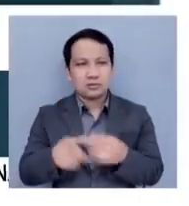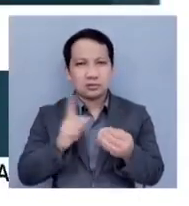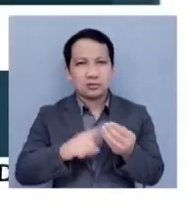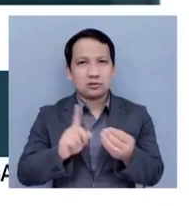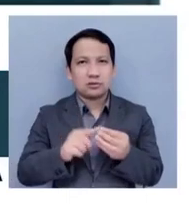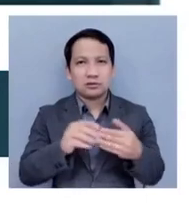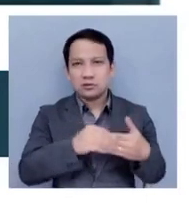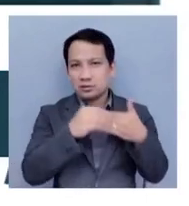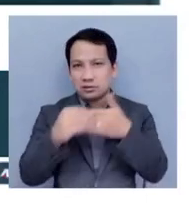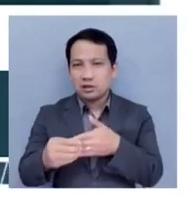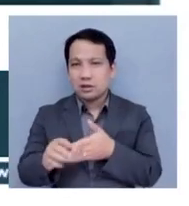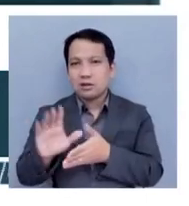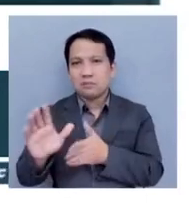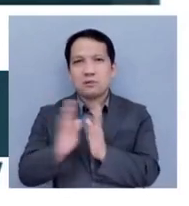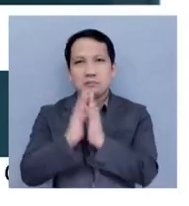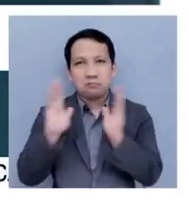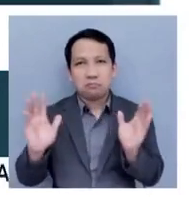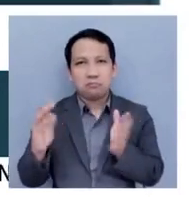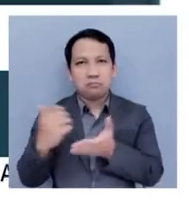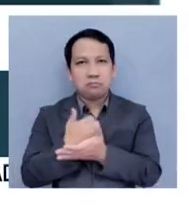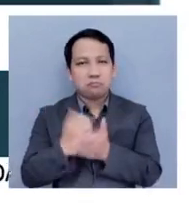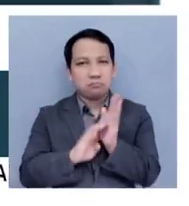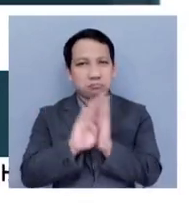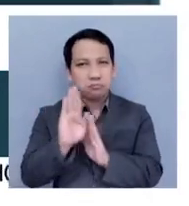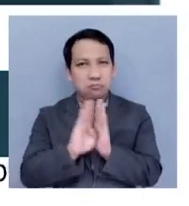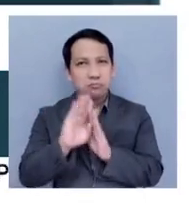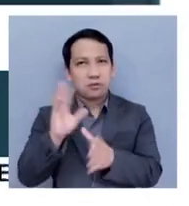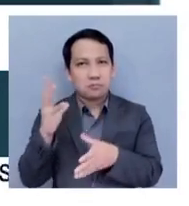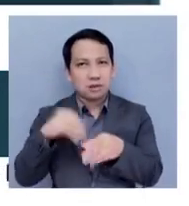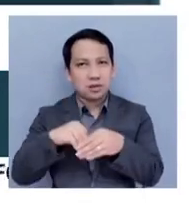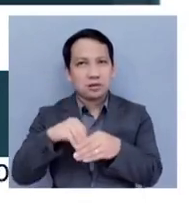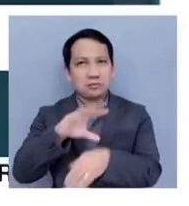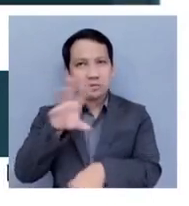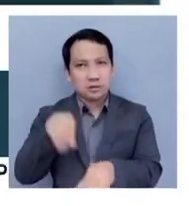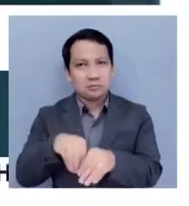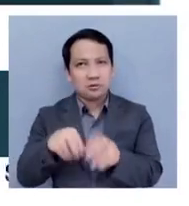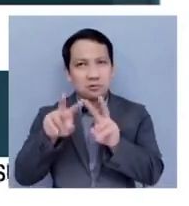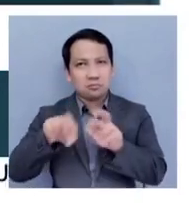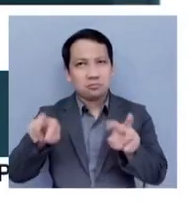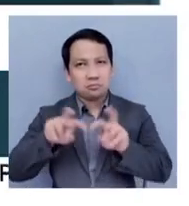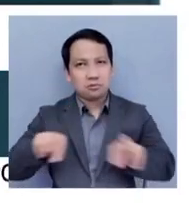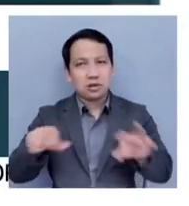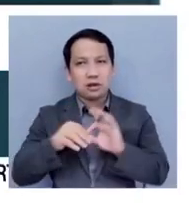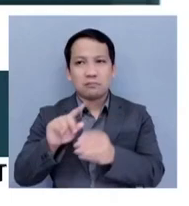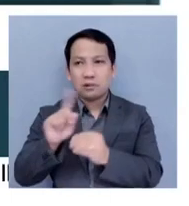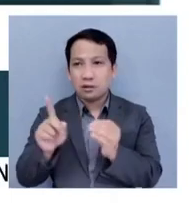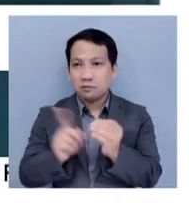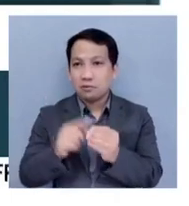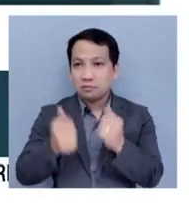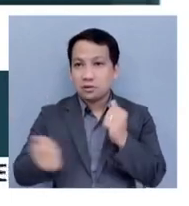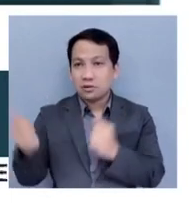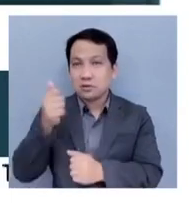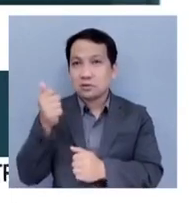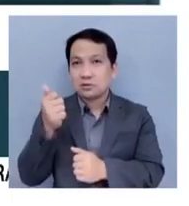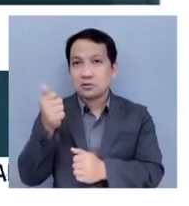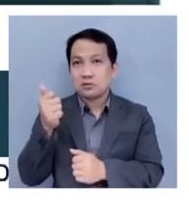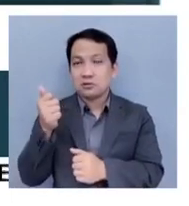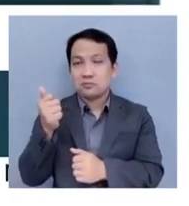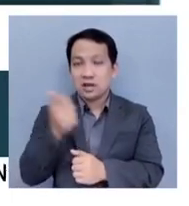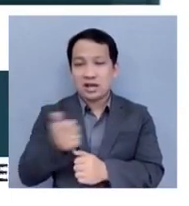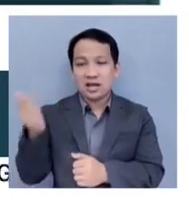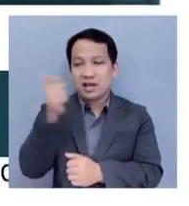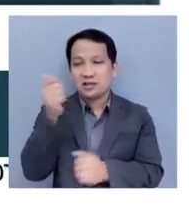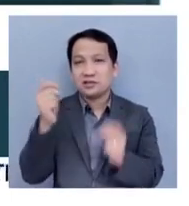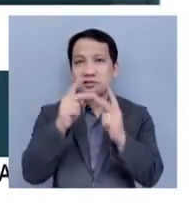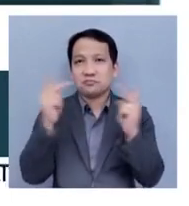to a lot of developments, including the investigation on top-ranking police officials